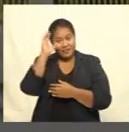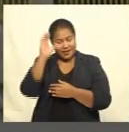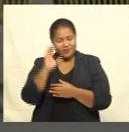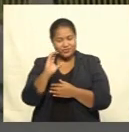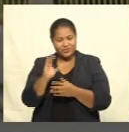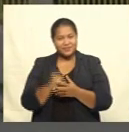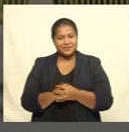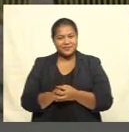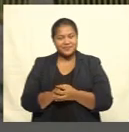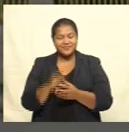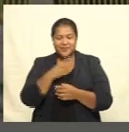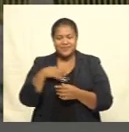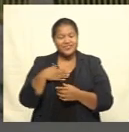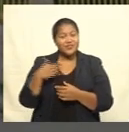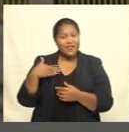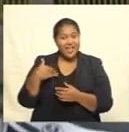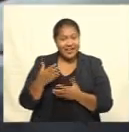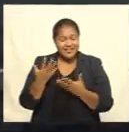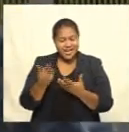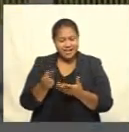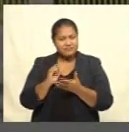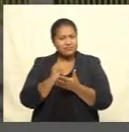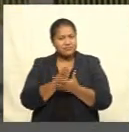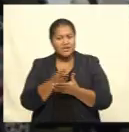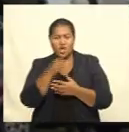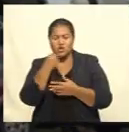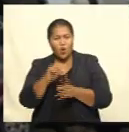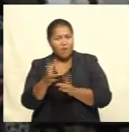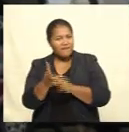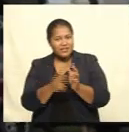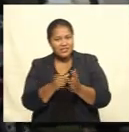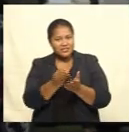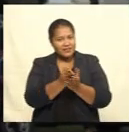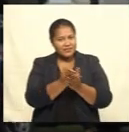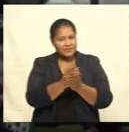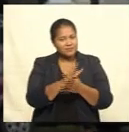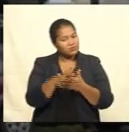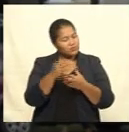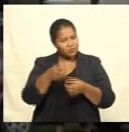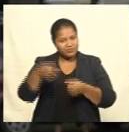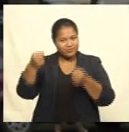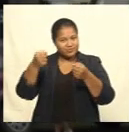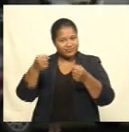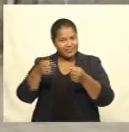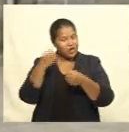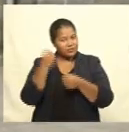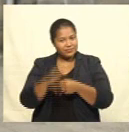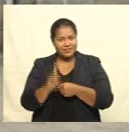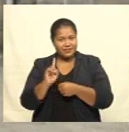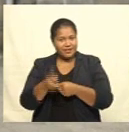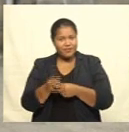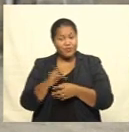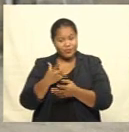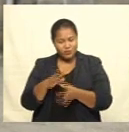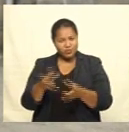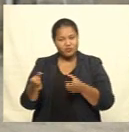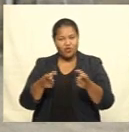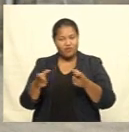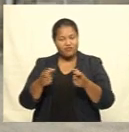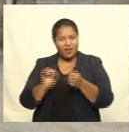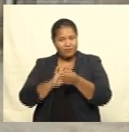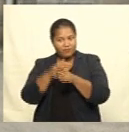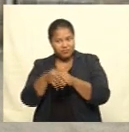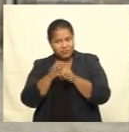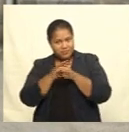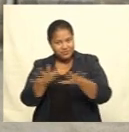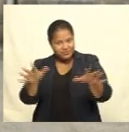whole. The Ministry of Health has directed that no religious service be held until further notice as it works to contain the current wave of